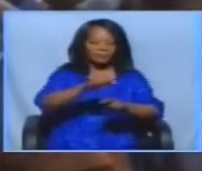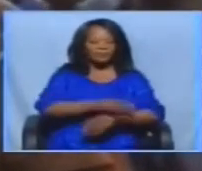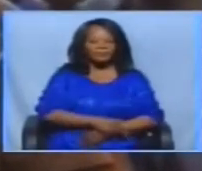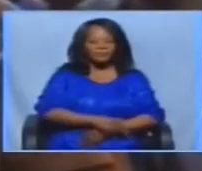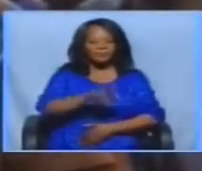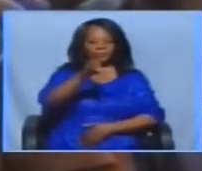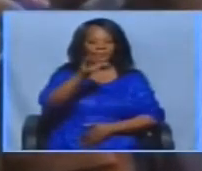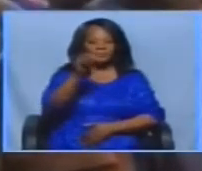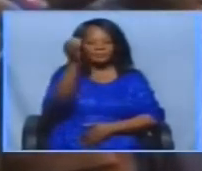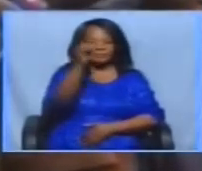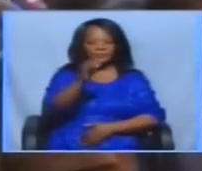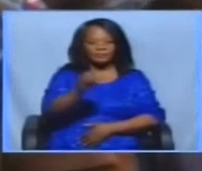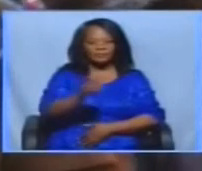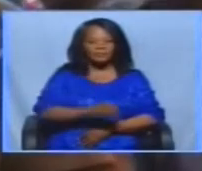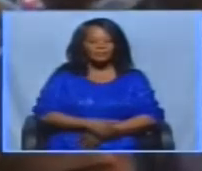basic.